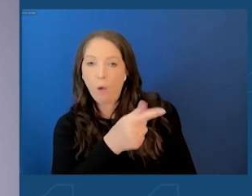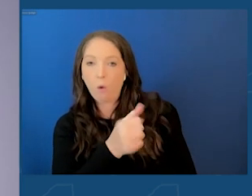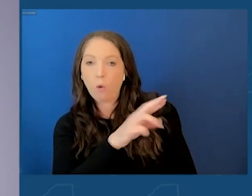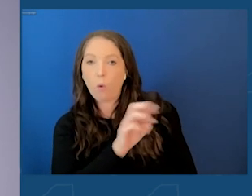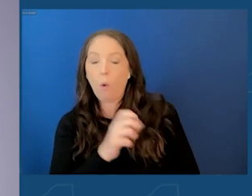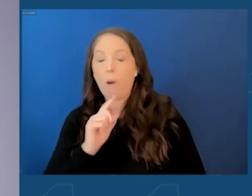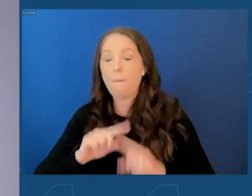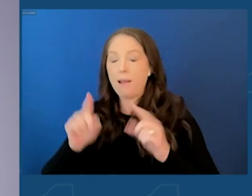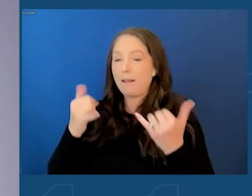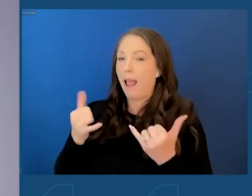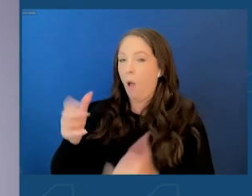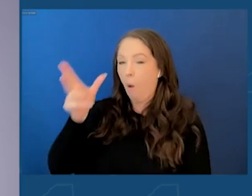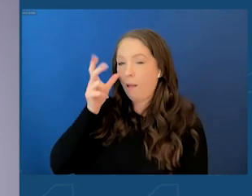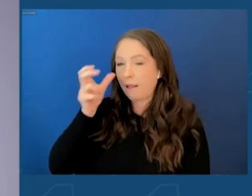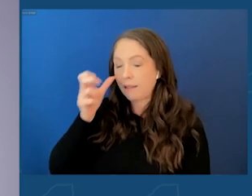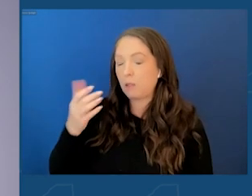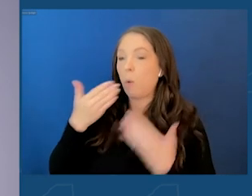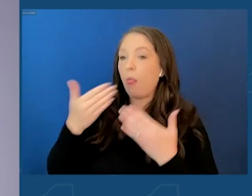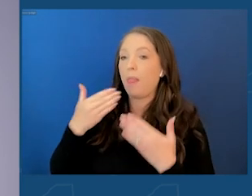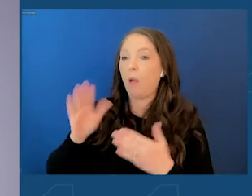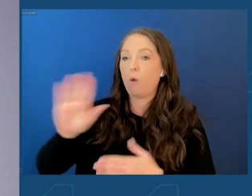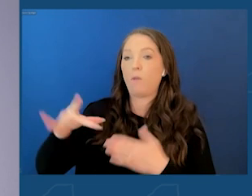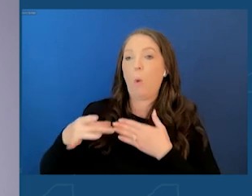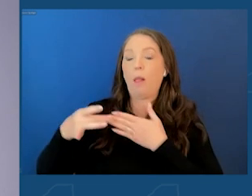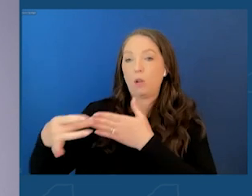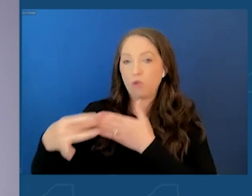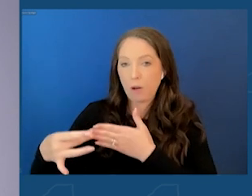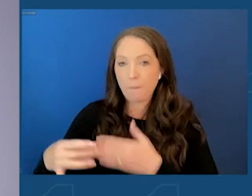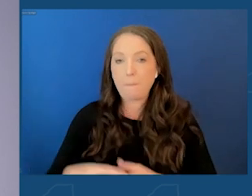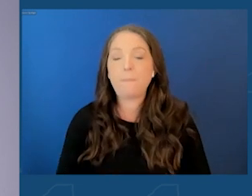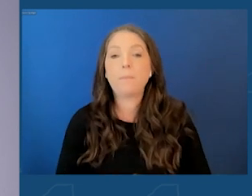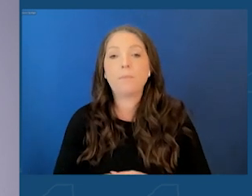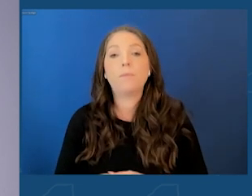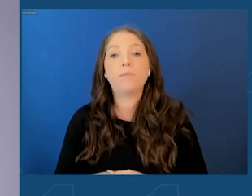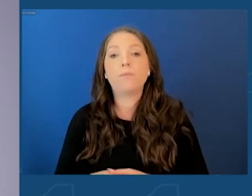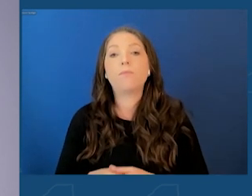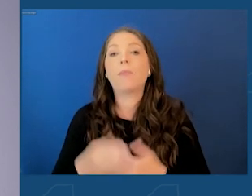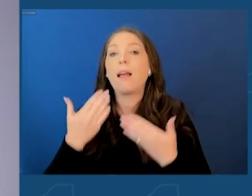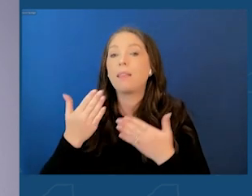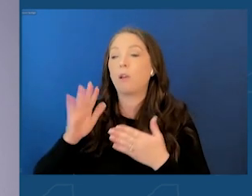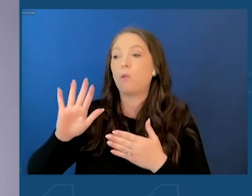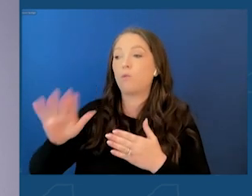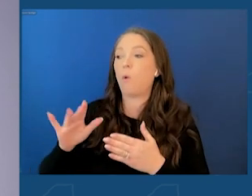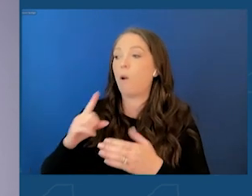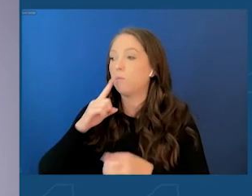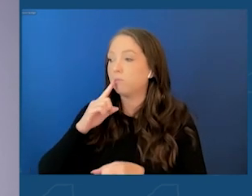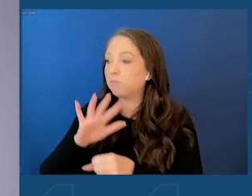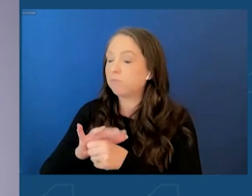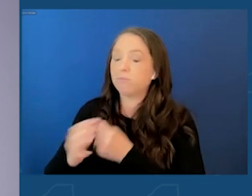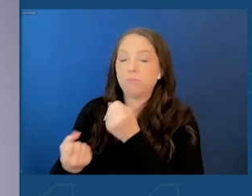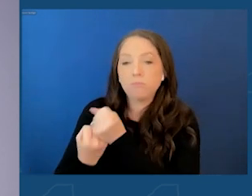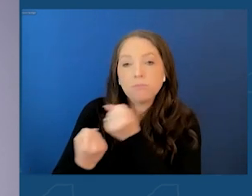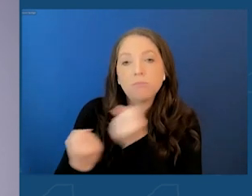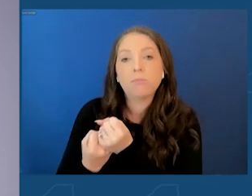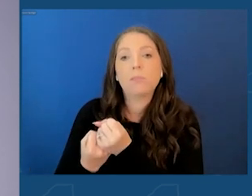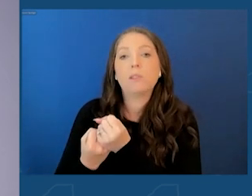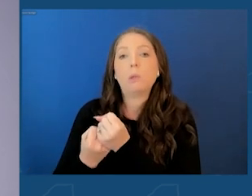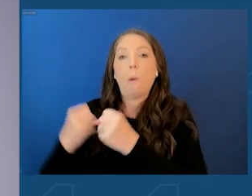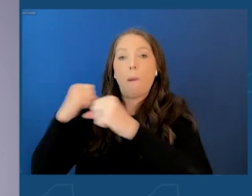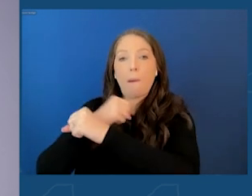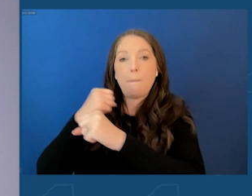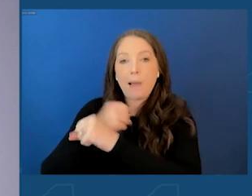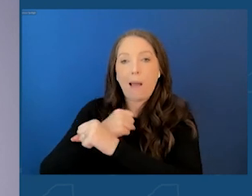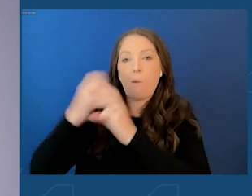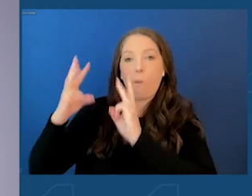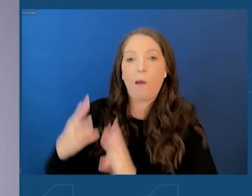Inslee for his leadership and his dedication of his life to helping battle the effects of mankind's assault on Mother Earth. So let's give another